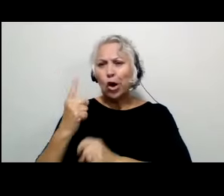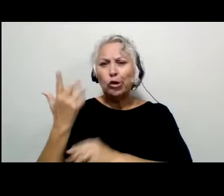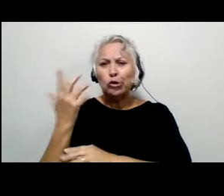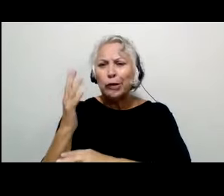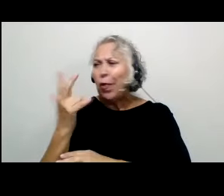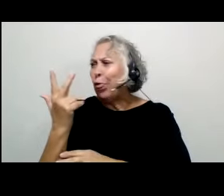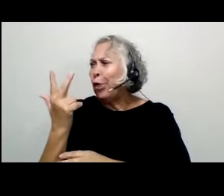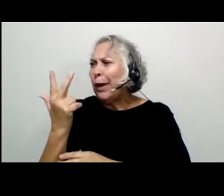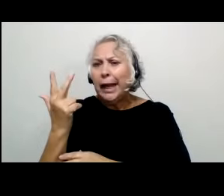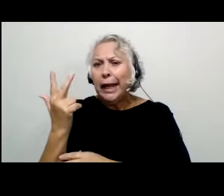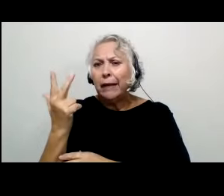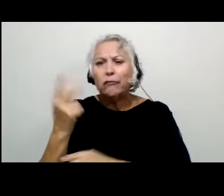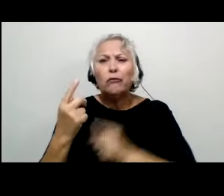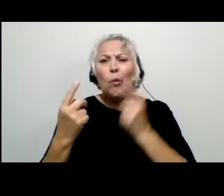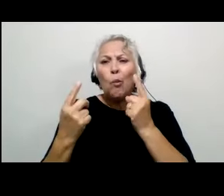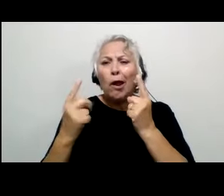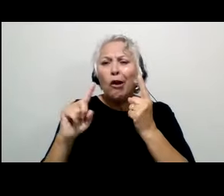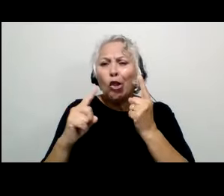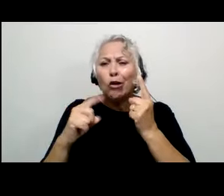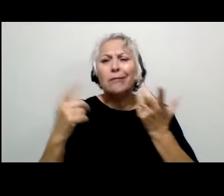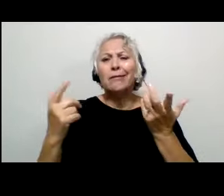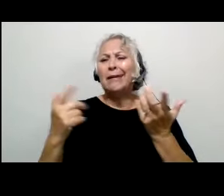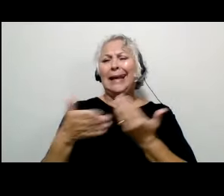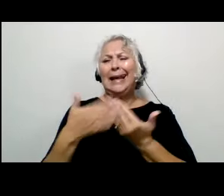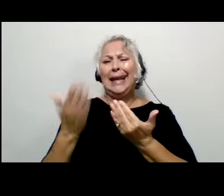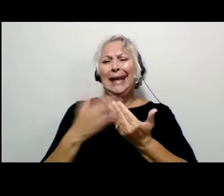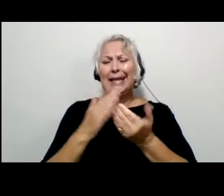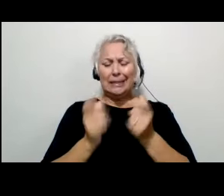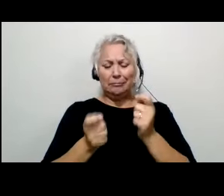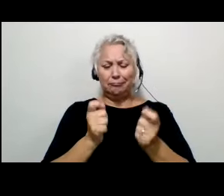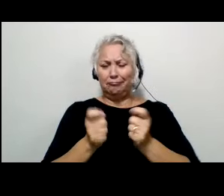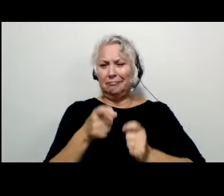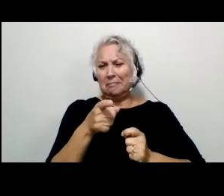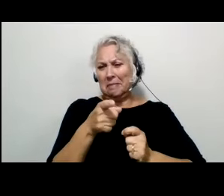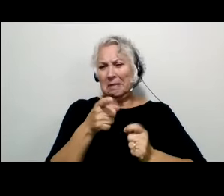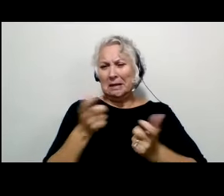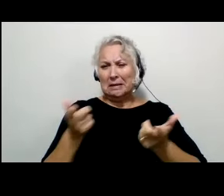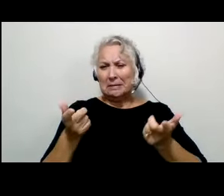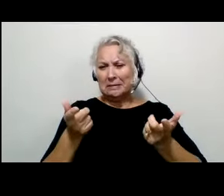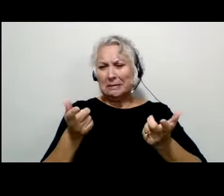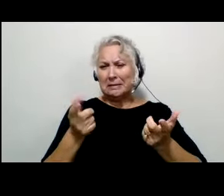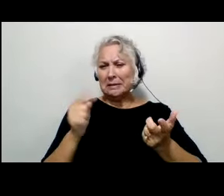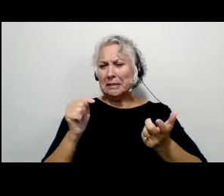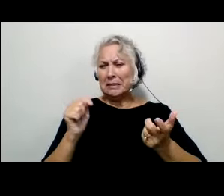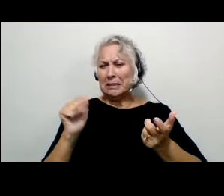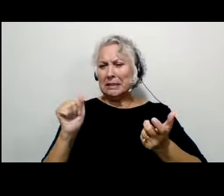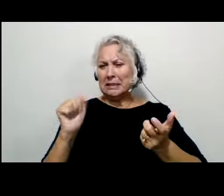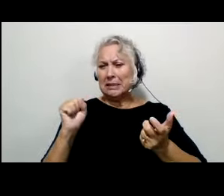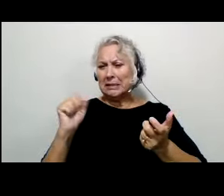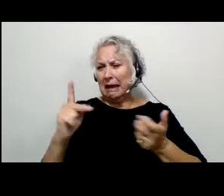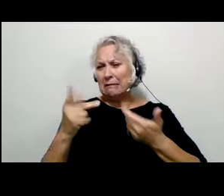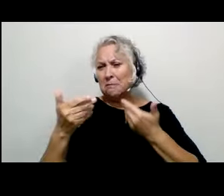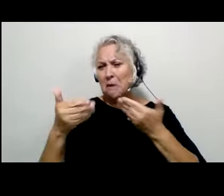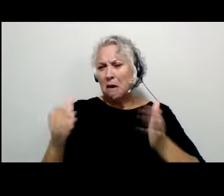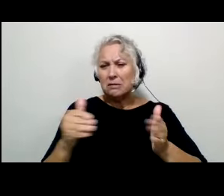for $1. So you can easily modify a task box like this